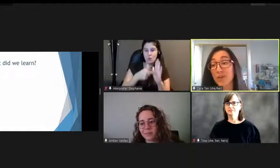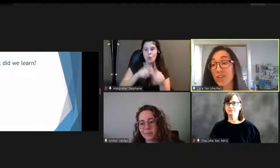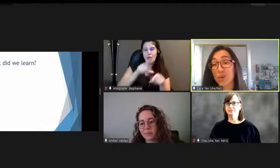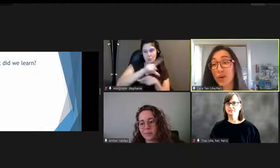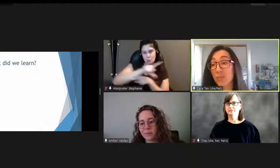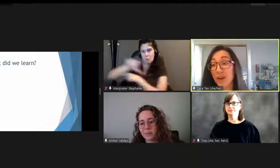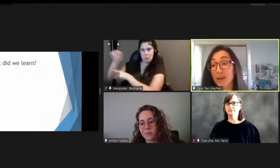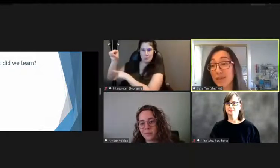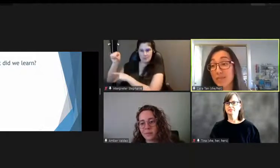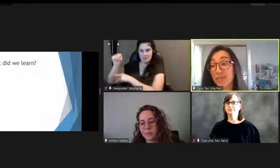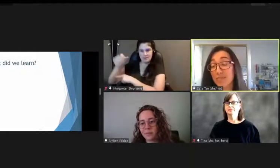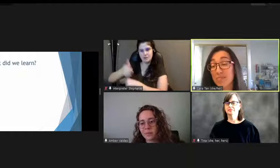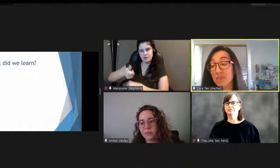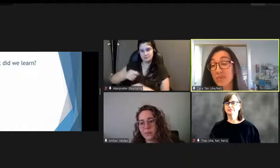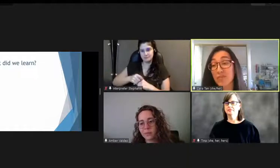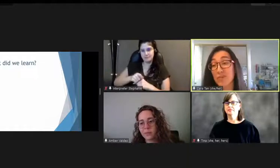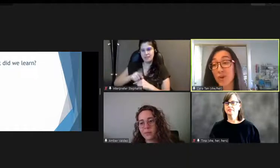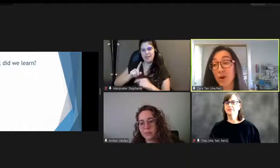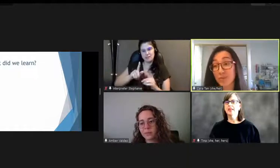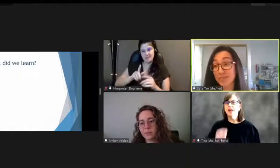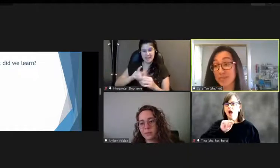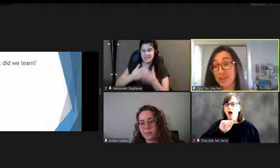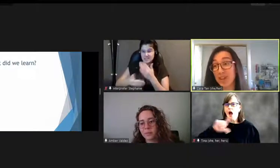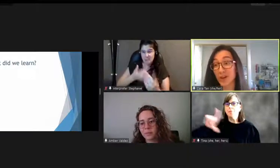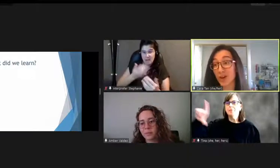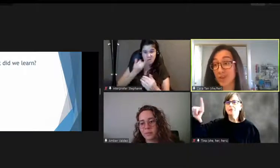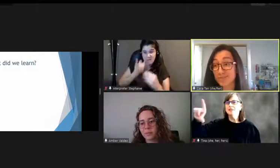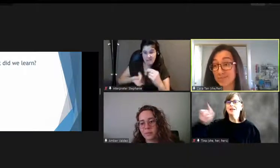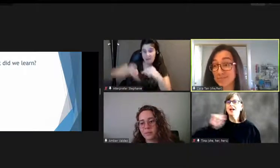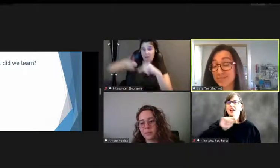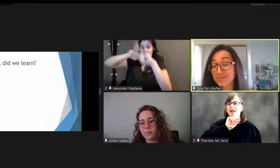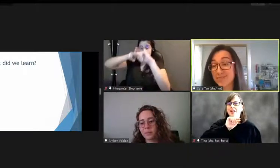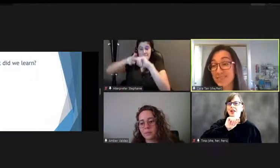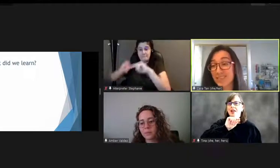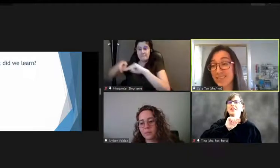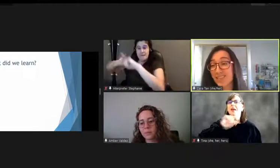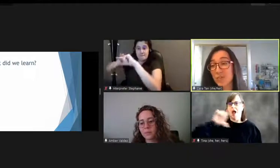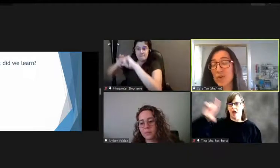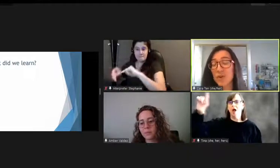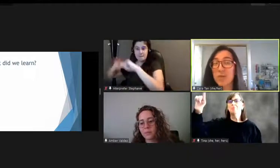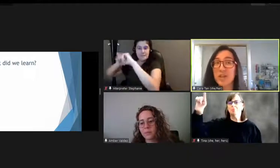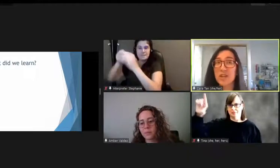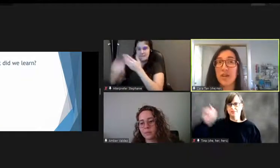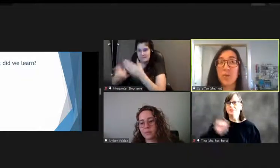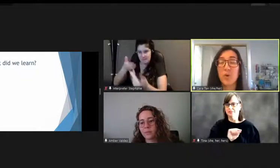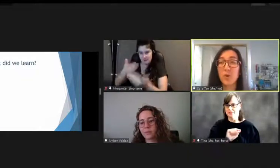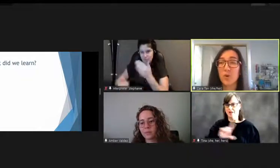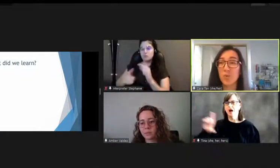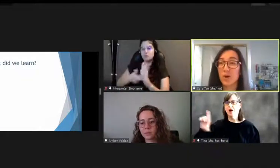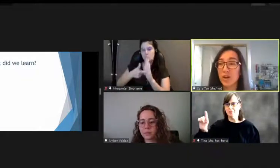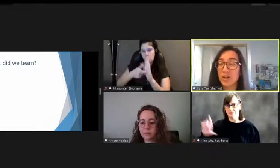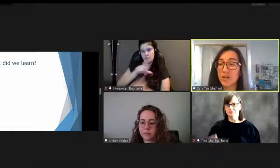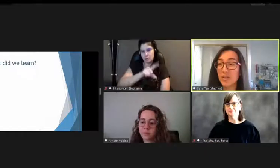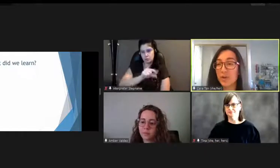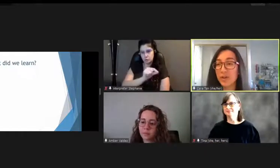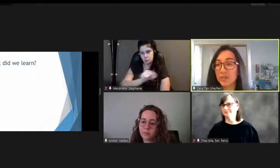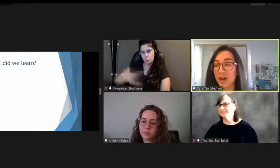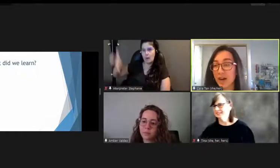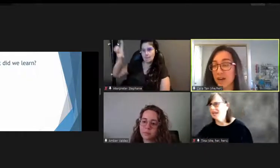how much they go up by, they just have to go up in any way, right? So it could be